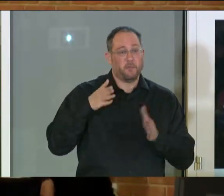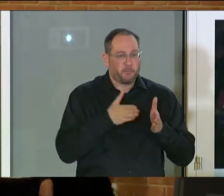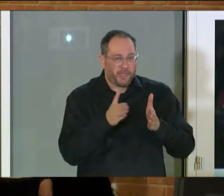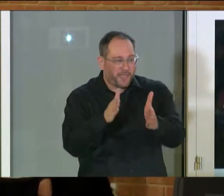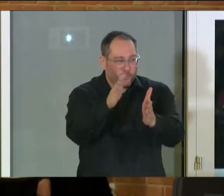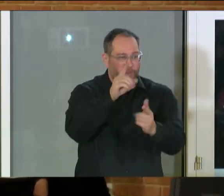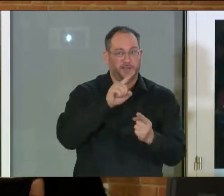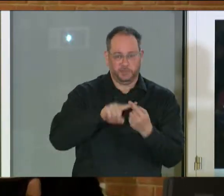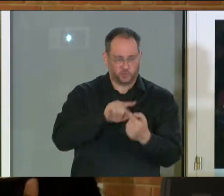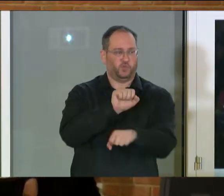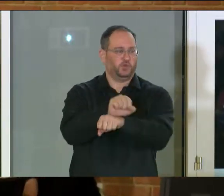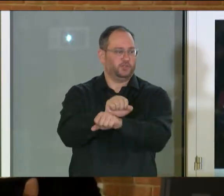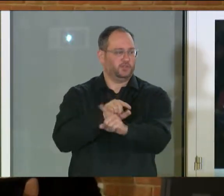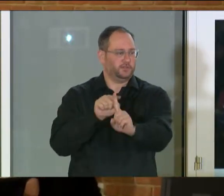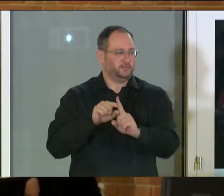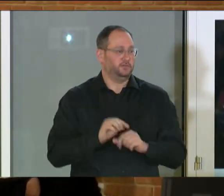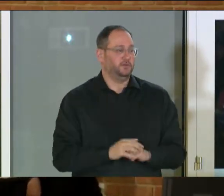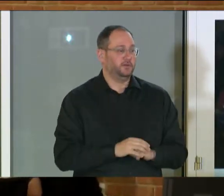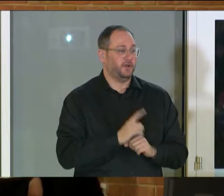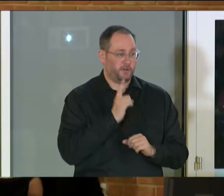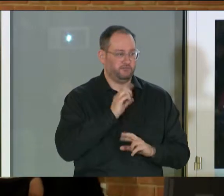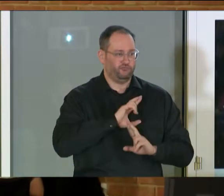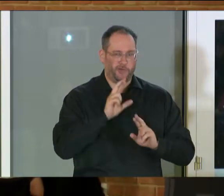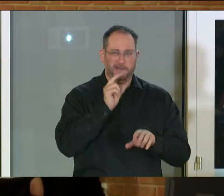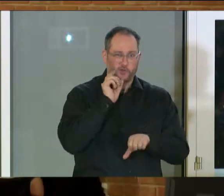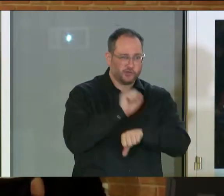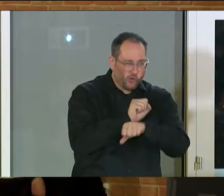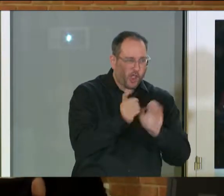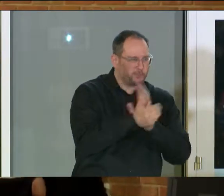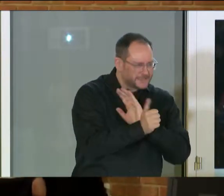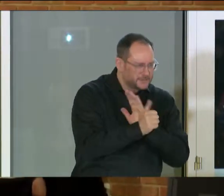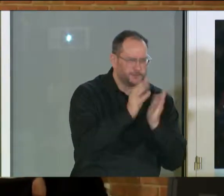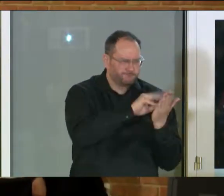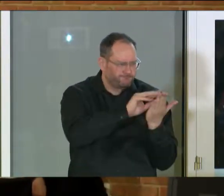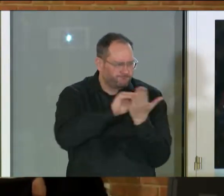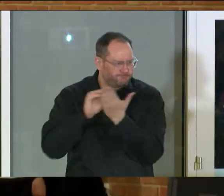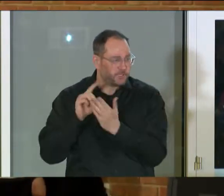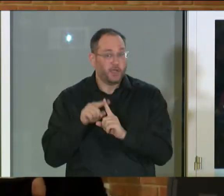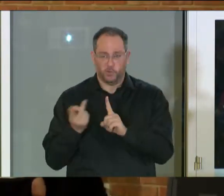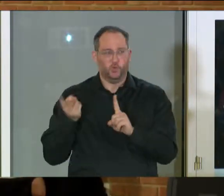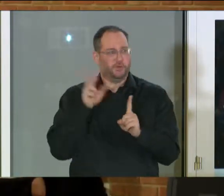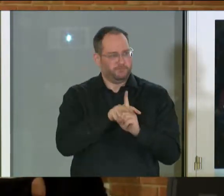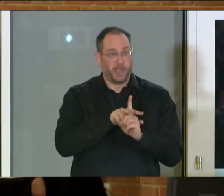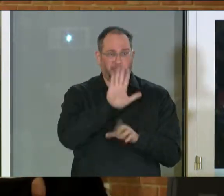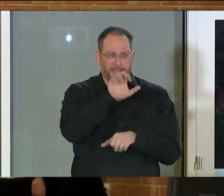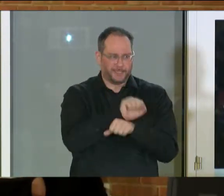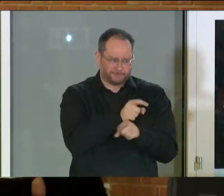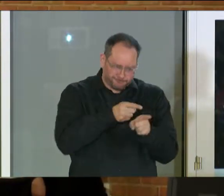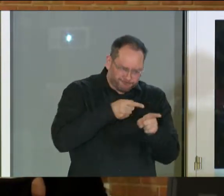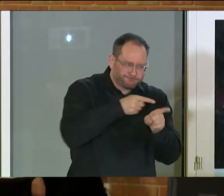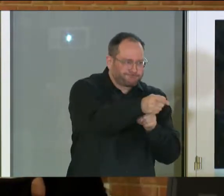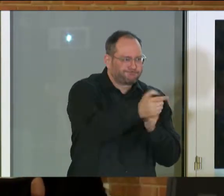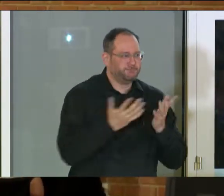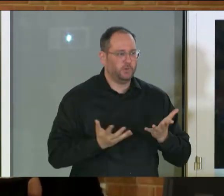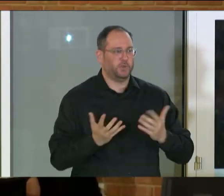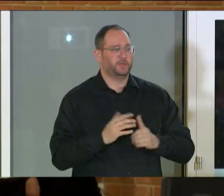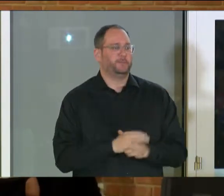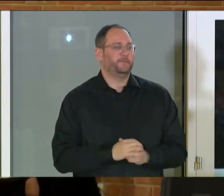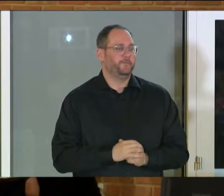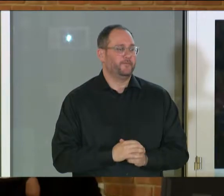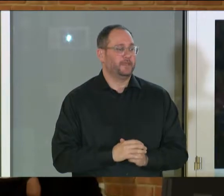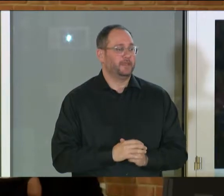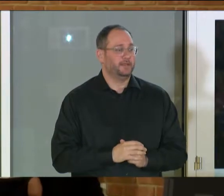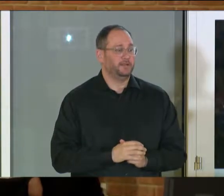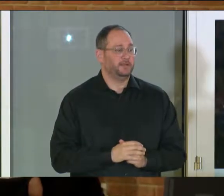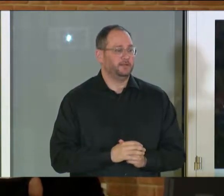job readiness and job skills where they want them. So for the education cluster, as you're thinking about your priorities, please think about those